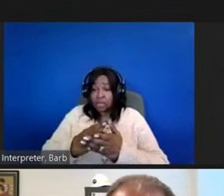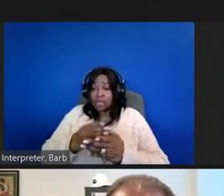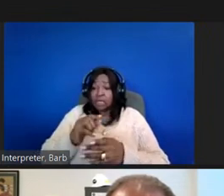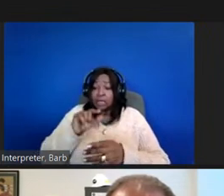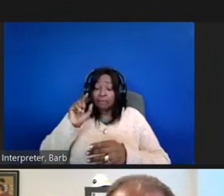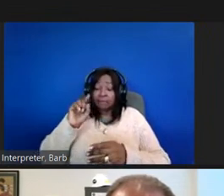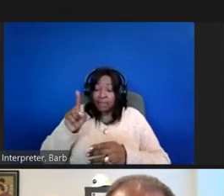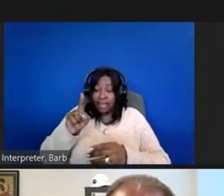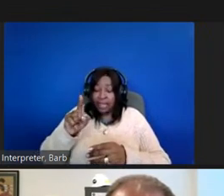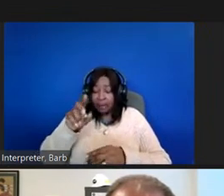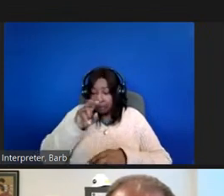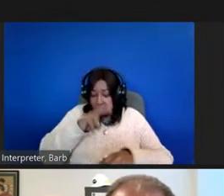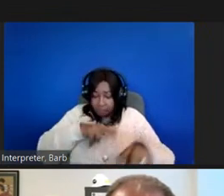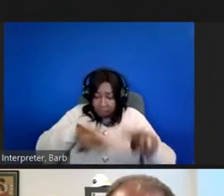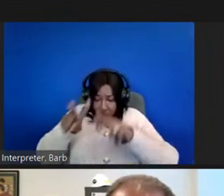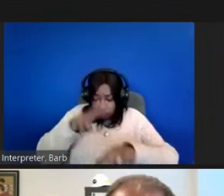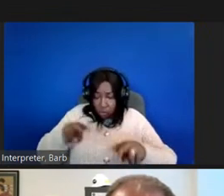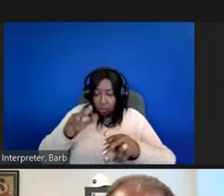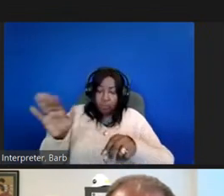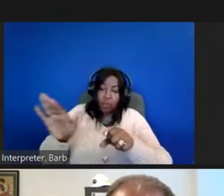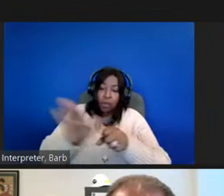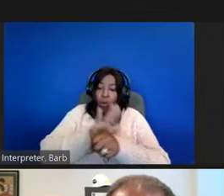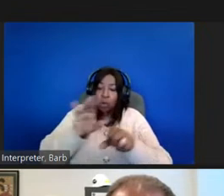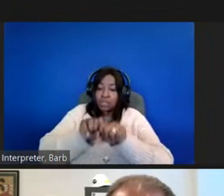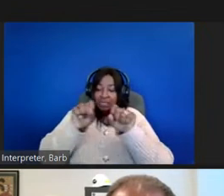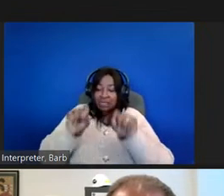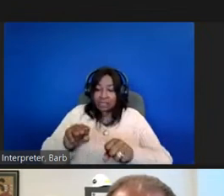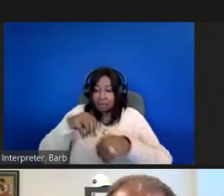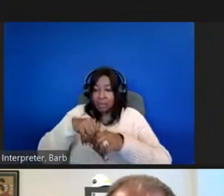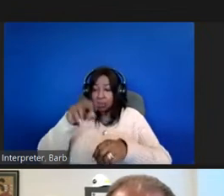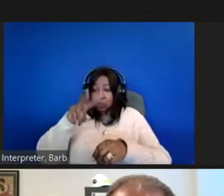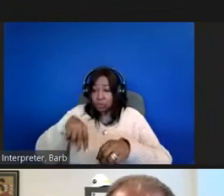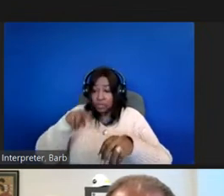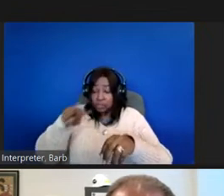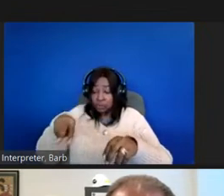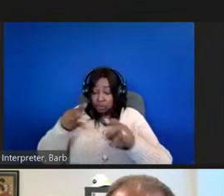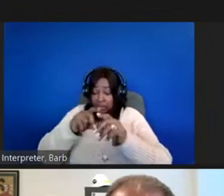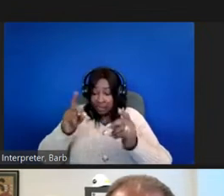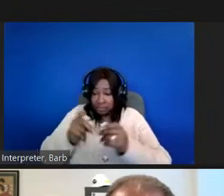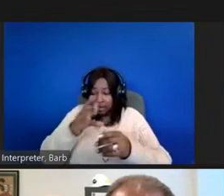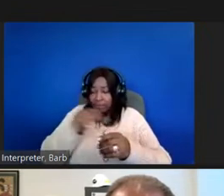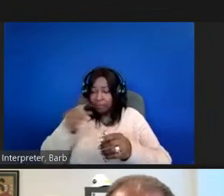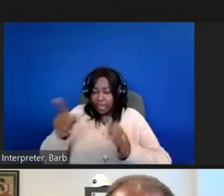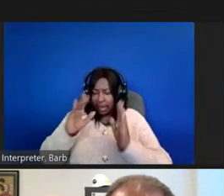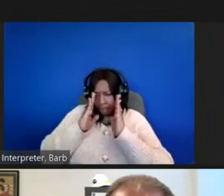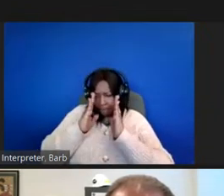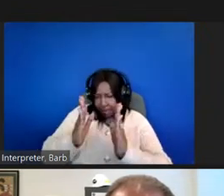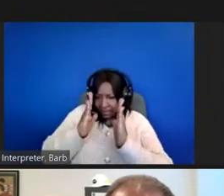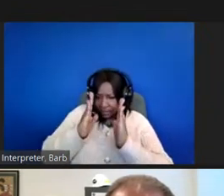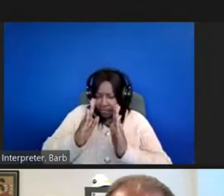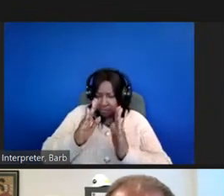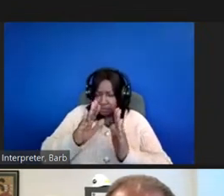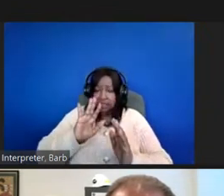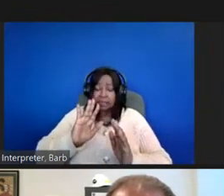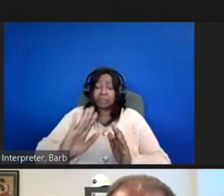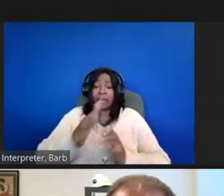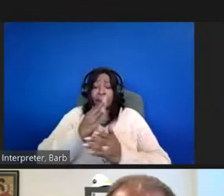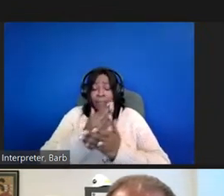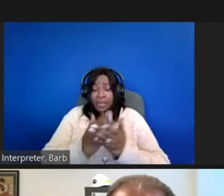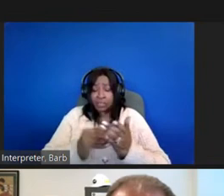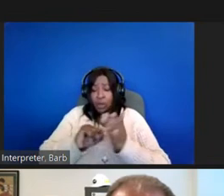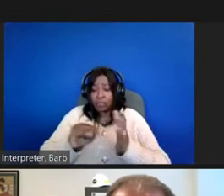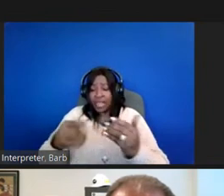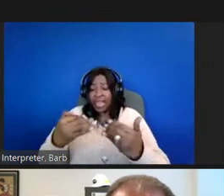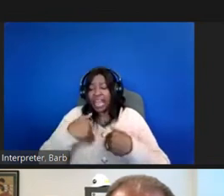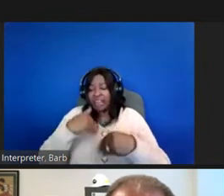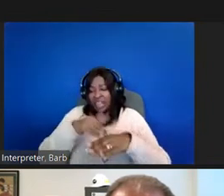and the 22 districts each pay attention to their little piece of what they have of the CTA as well.